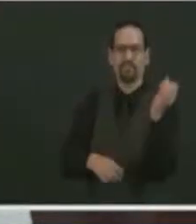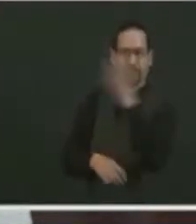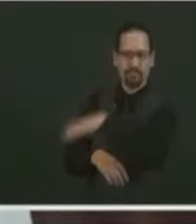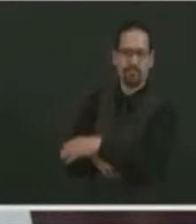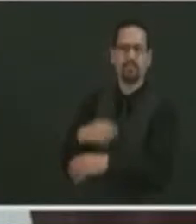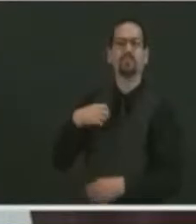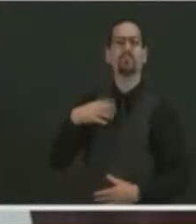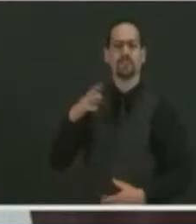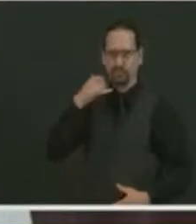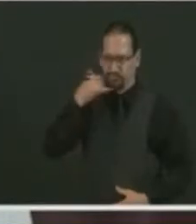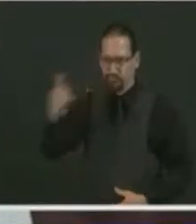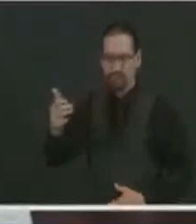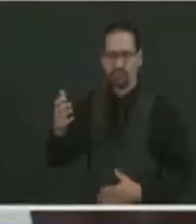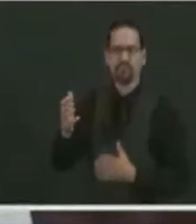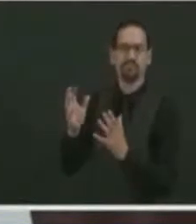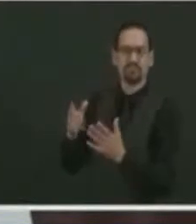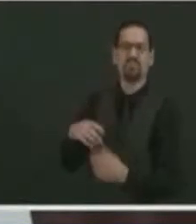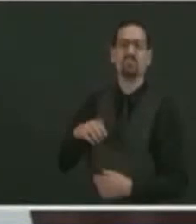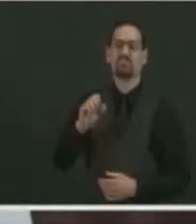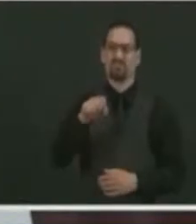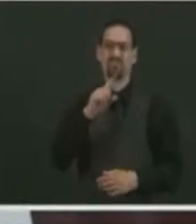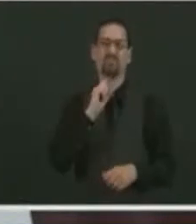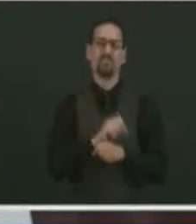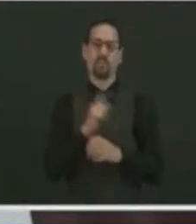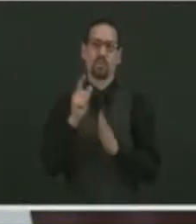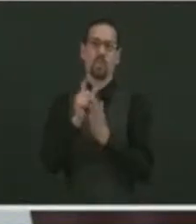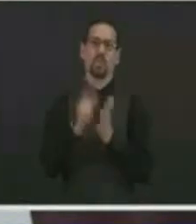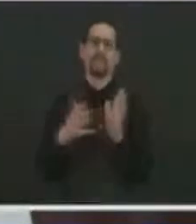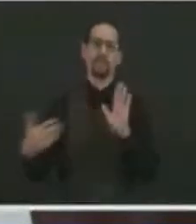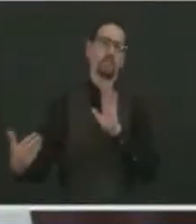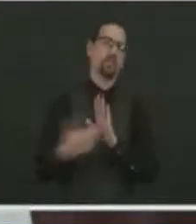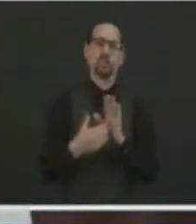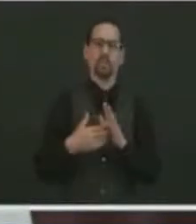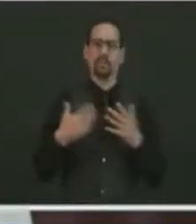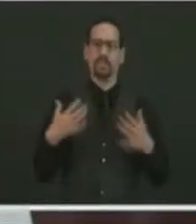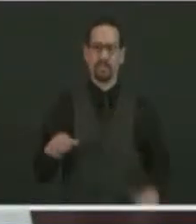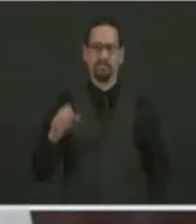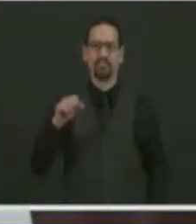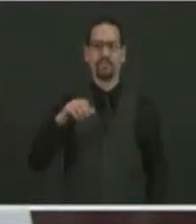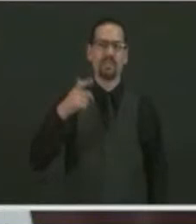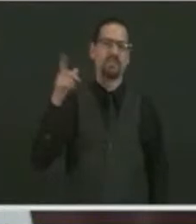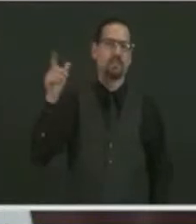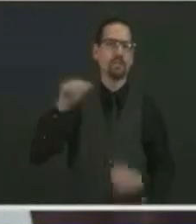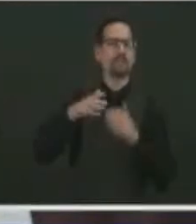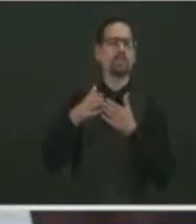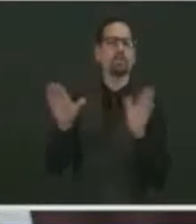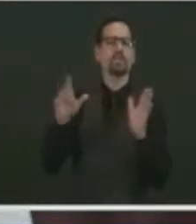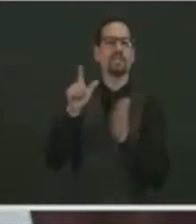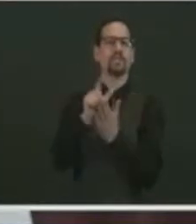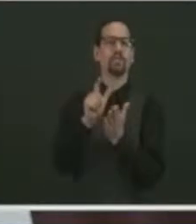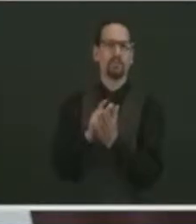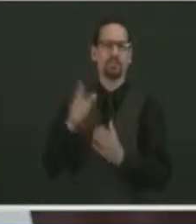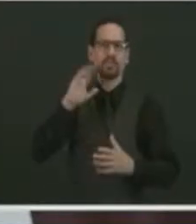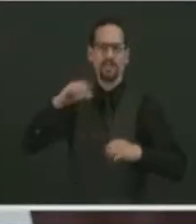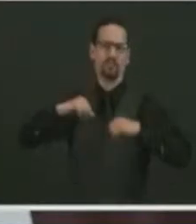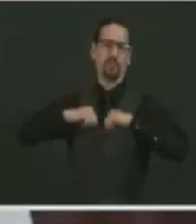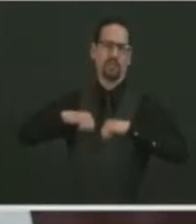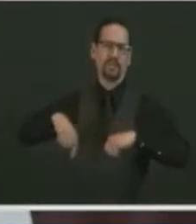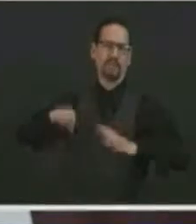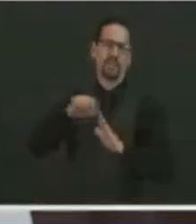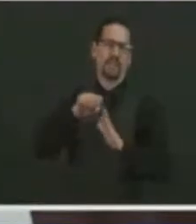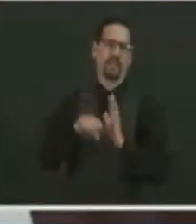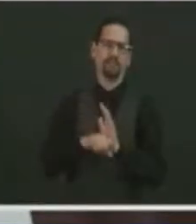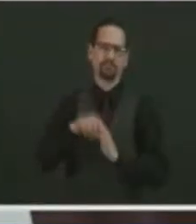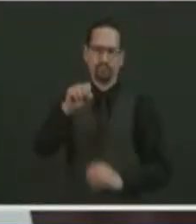a lawsuit, and that's all I have to say about it. The Attorney General will defend us. What I can tell you is it has been a